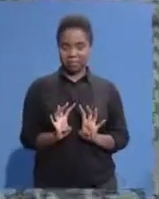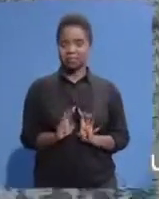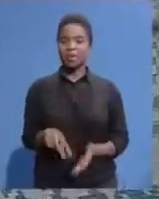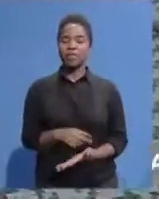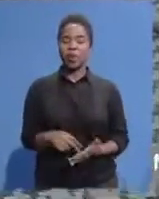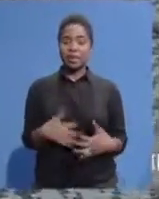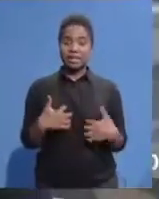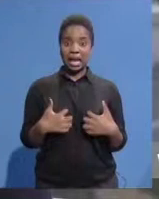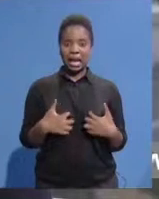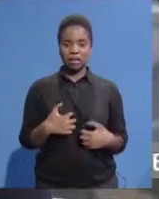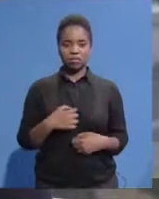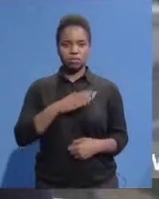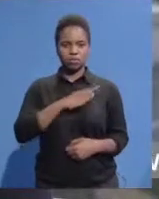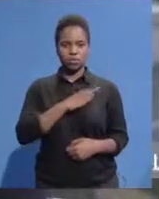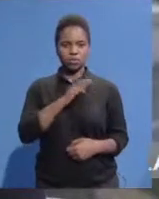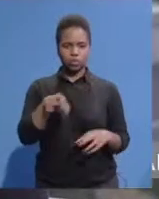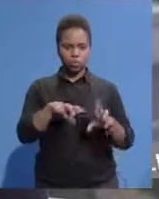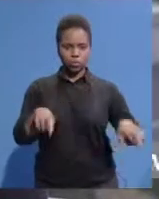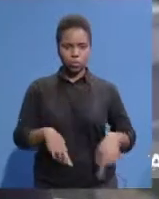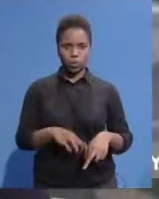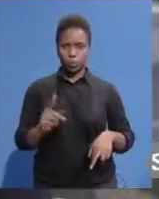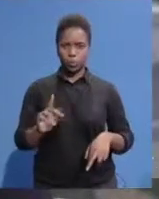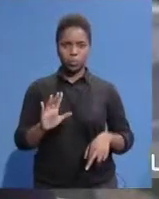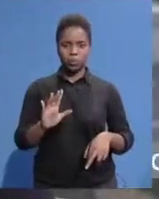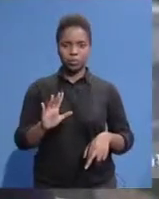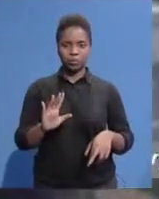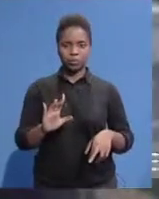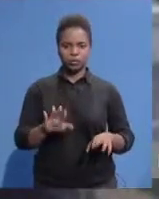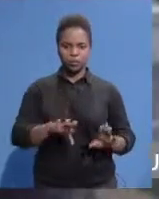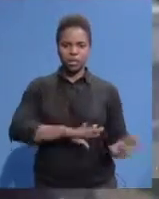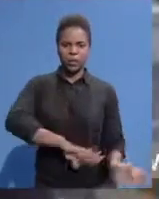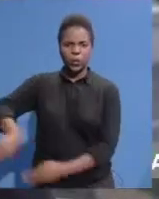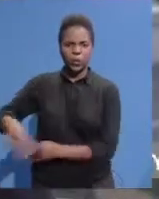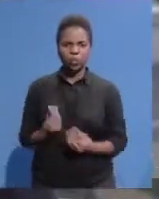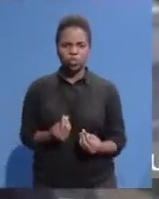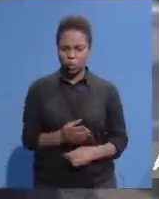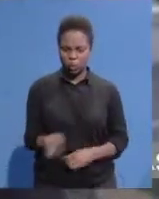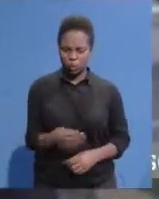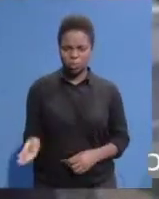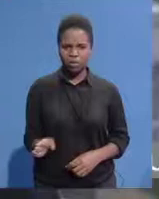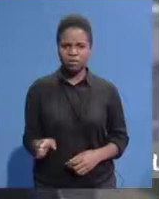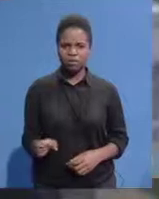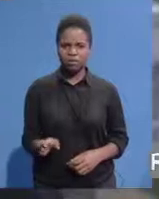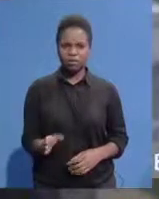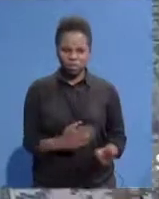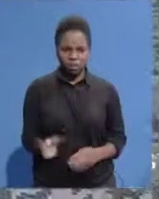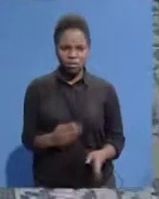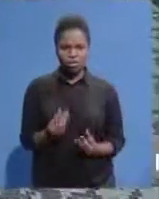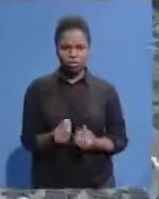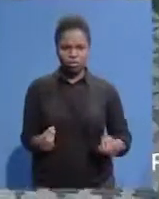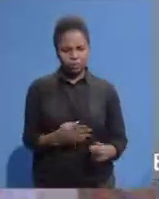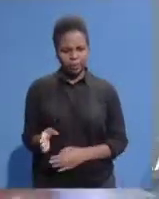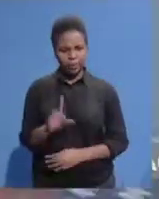security guards rushed into the room where he was going to come through, and they pushed the little children out of the way in their earnest attempt to